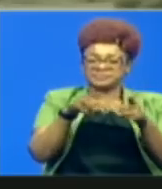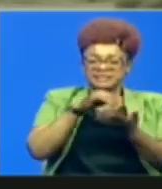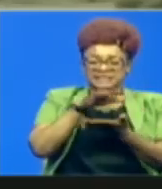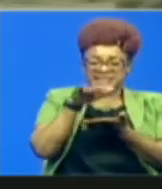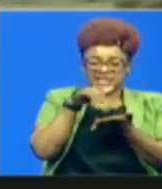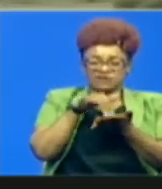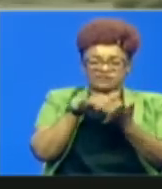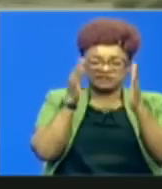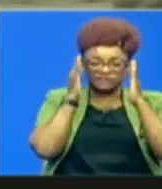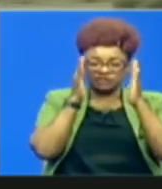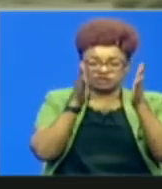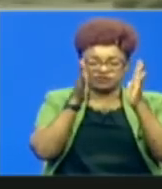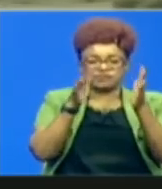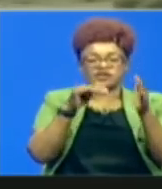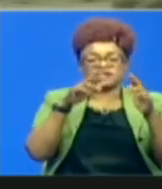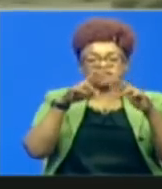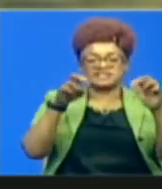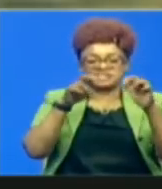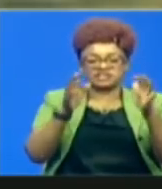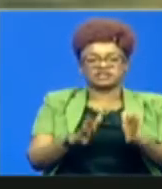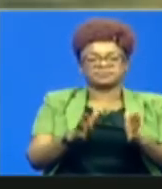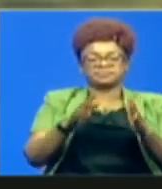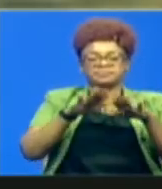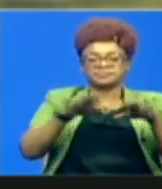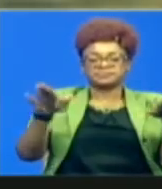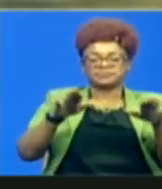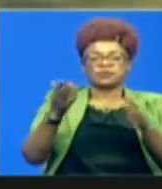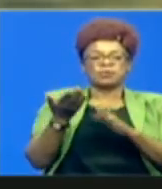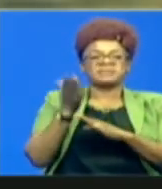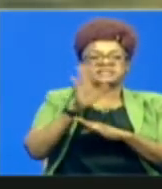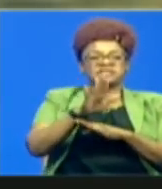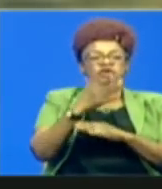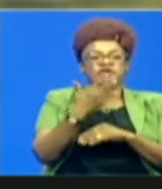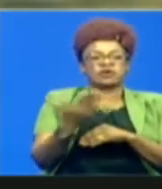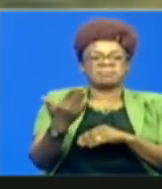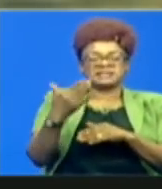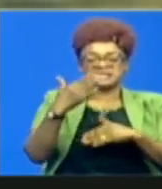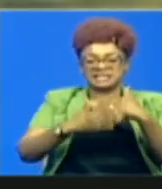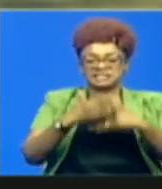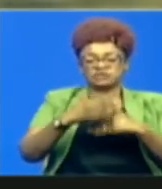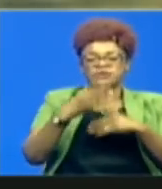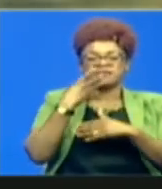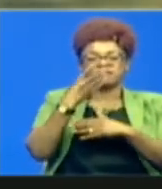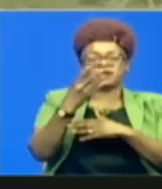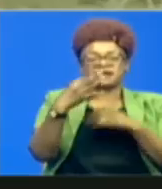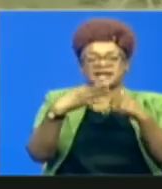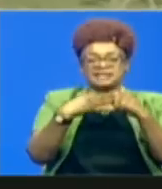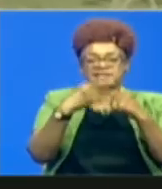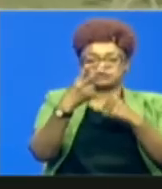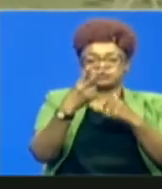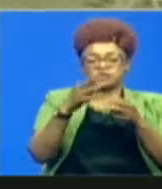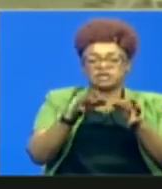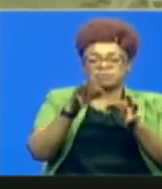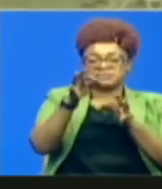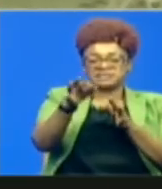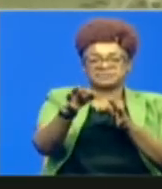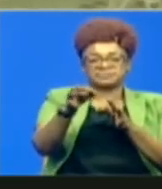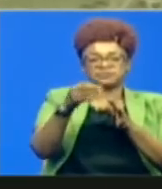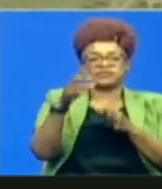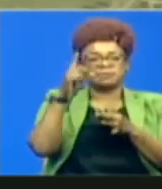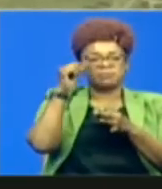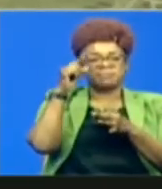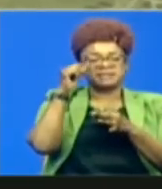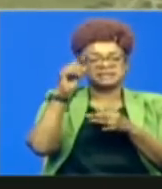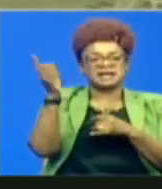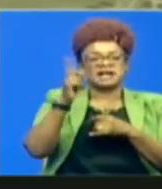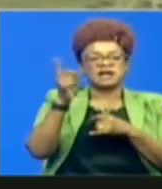attention for the investigators are land compensation documents relating to the 482-kilometer stretch of the